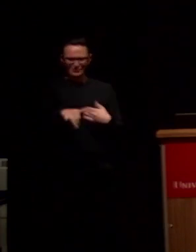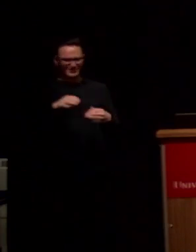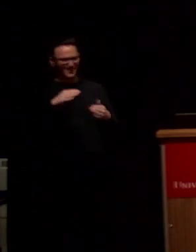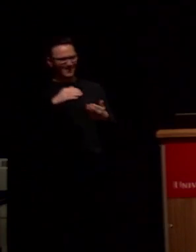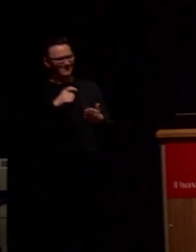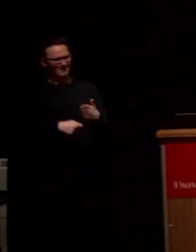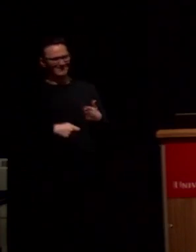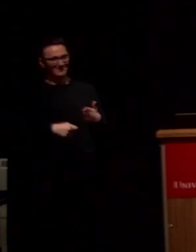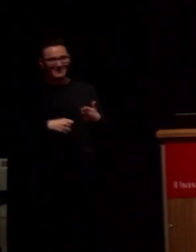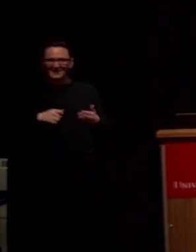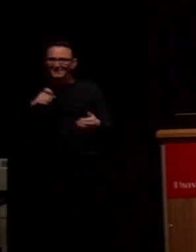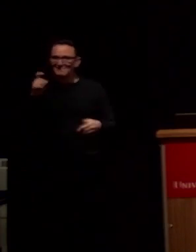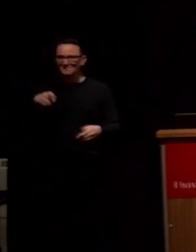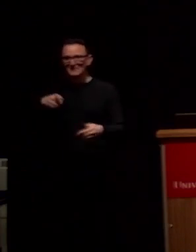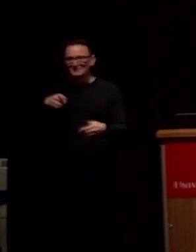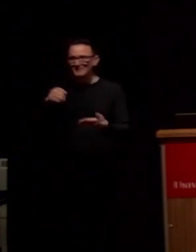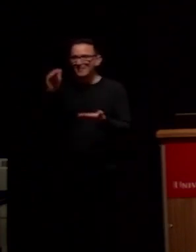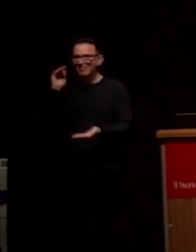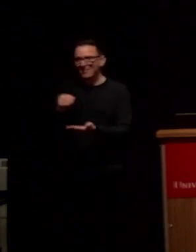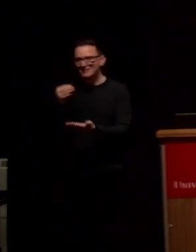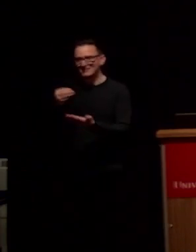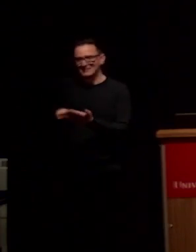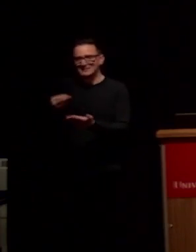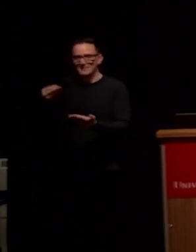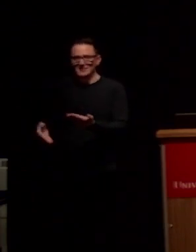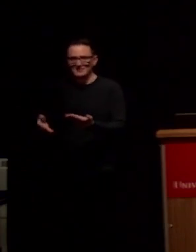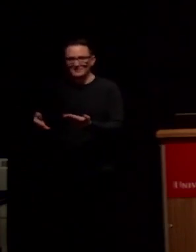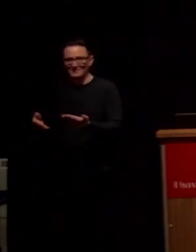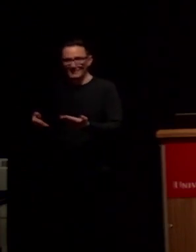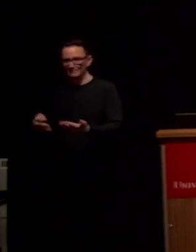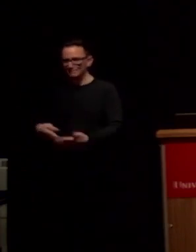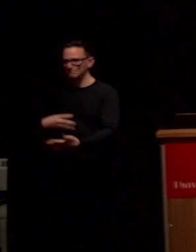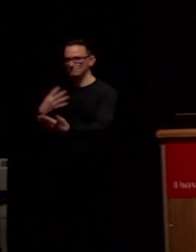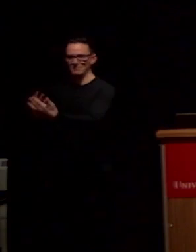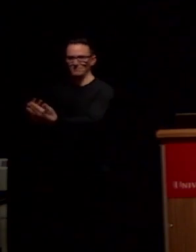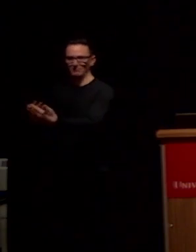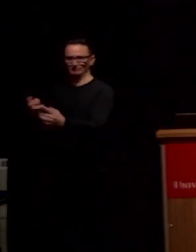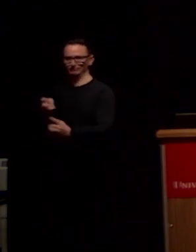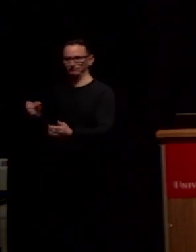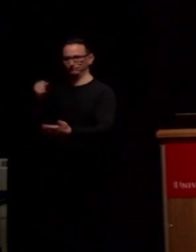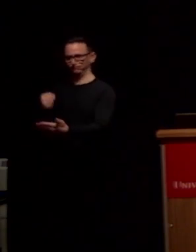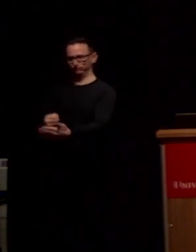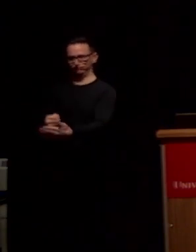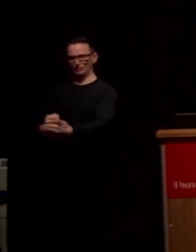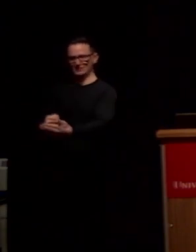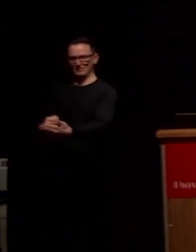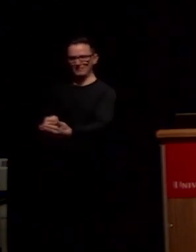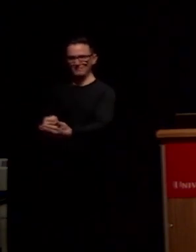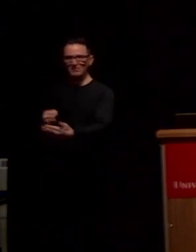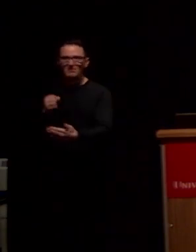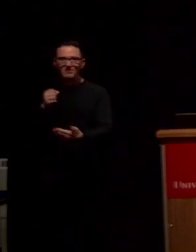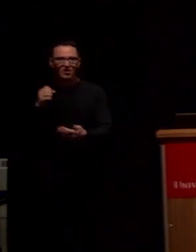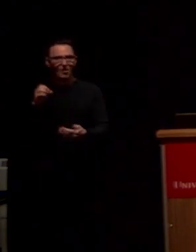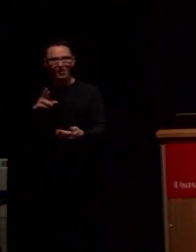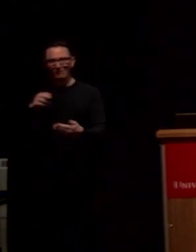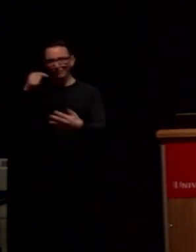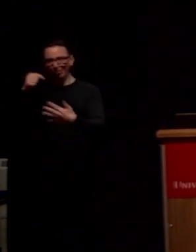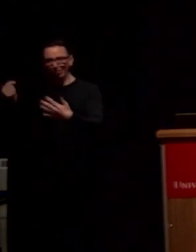less expensive than institutionalizing them and imprisoning them and doing all these other things. So it's a simple